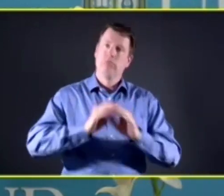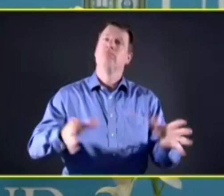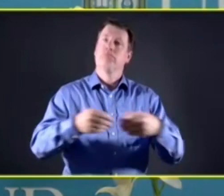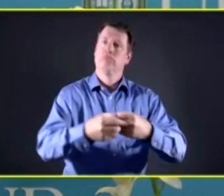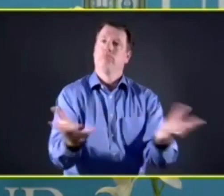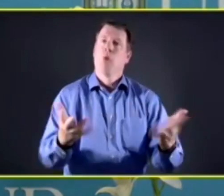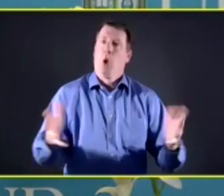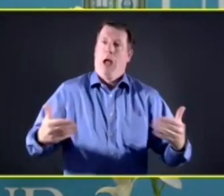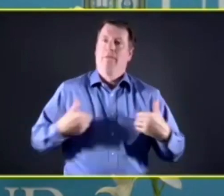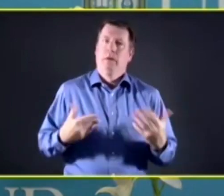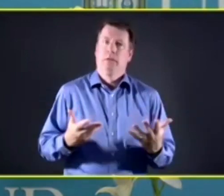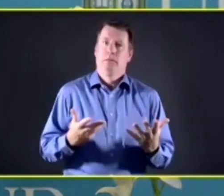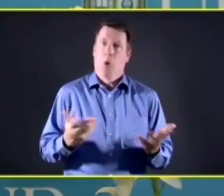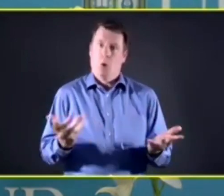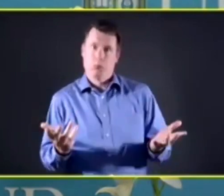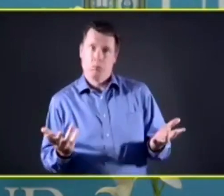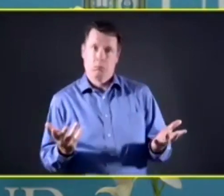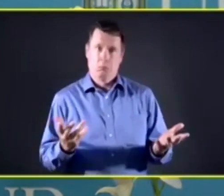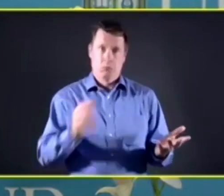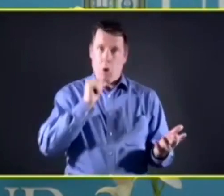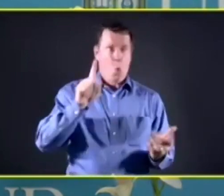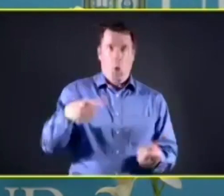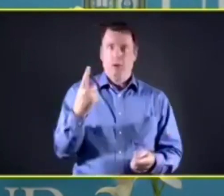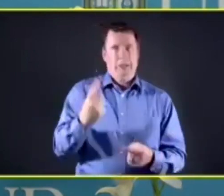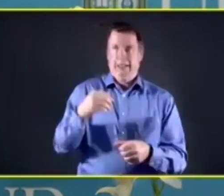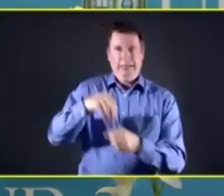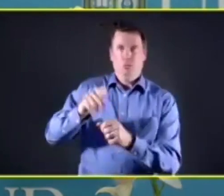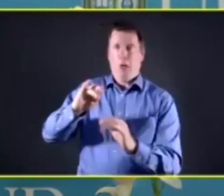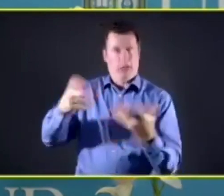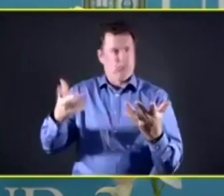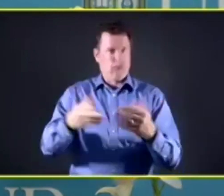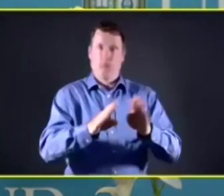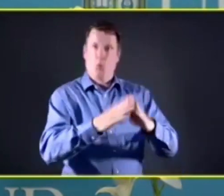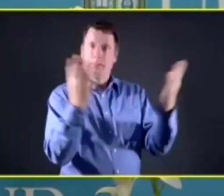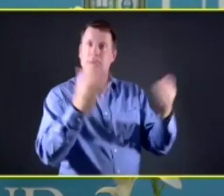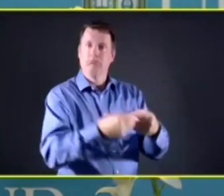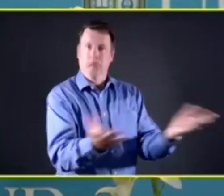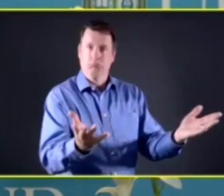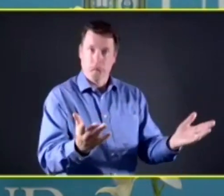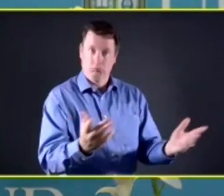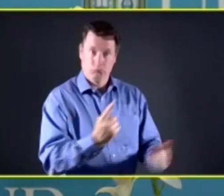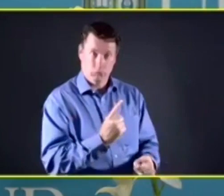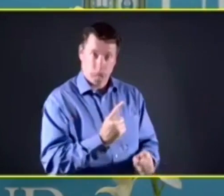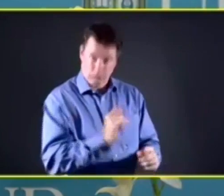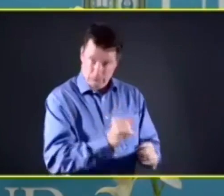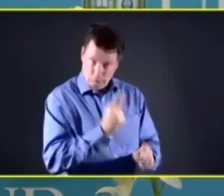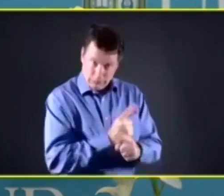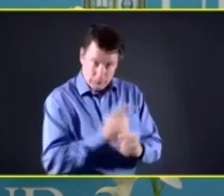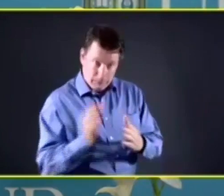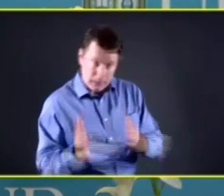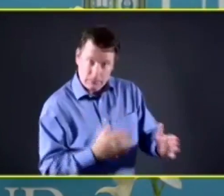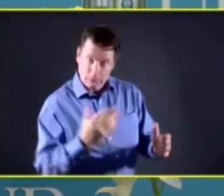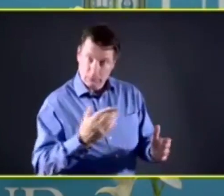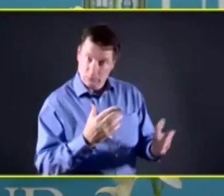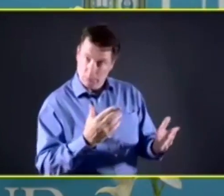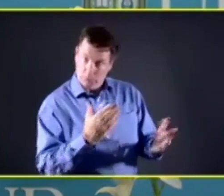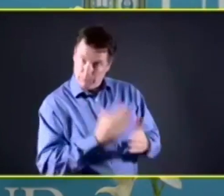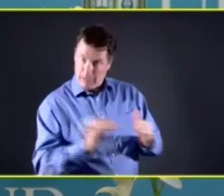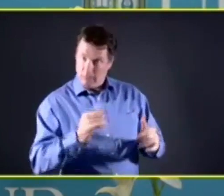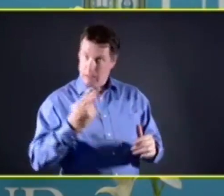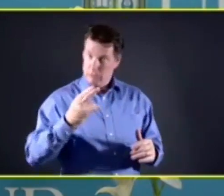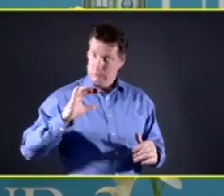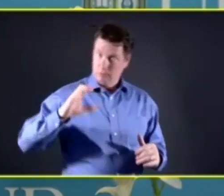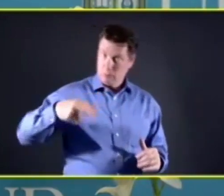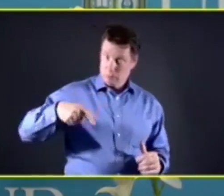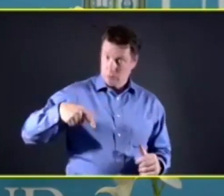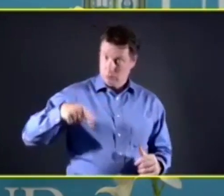know, can get what's, I mean, this is how research works. They can get what has been proven to work so far, like AZT in the